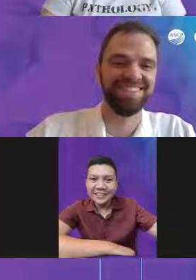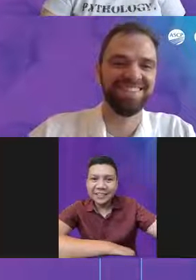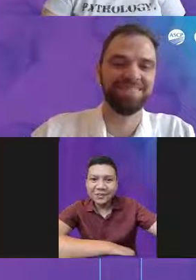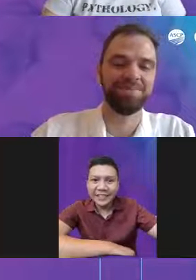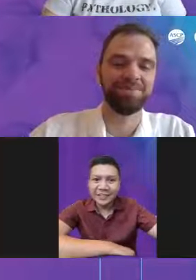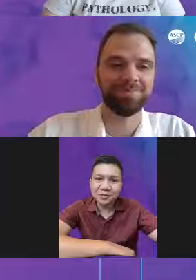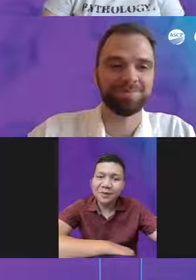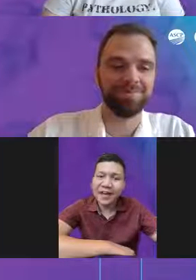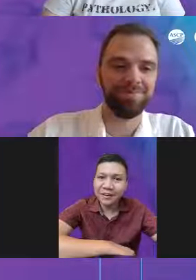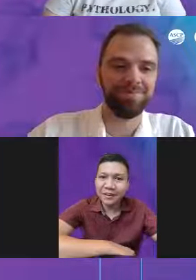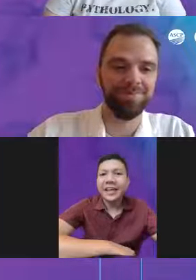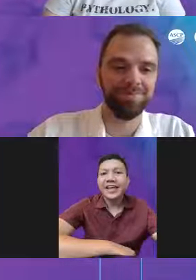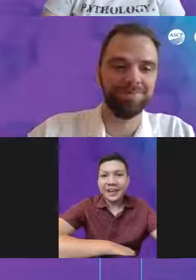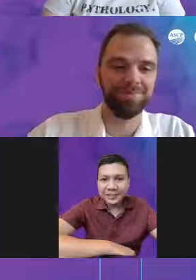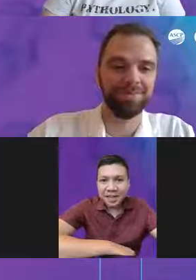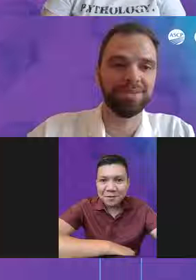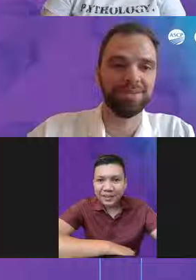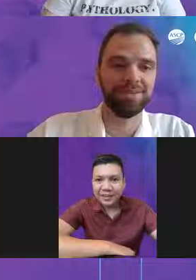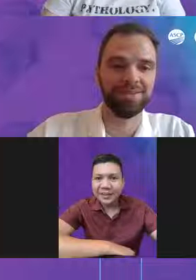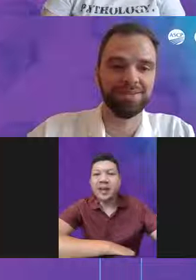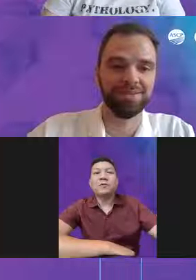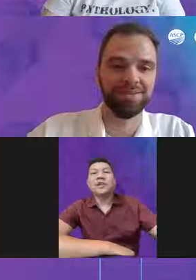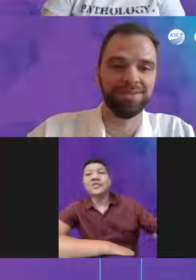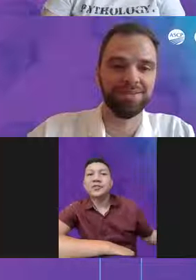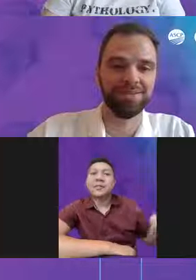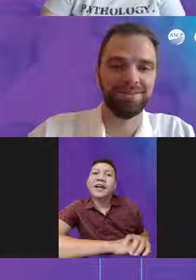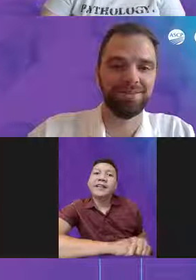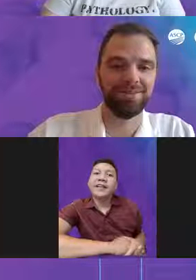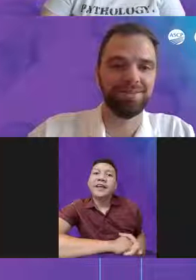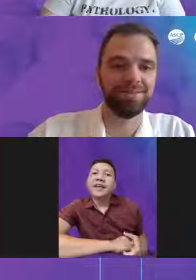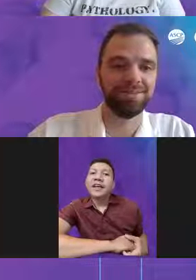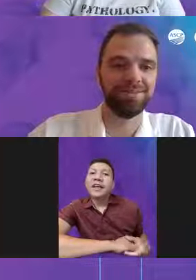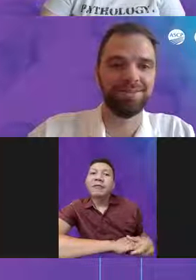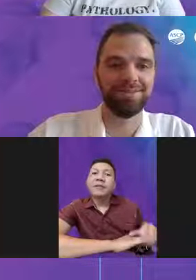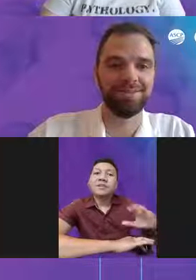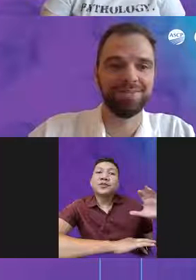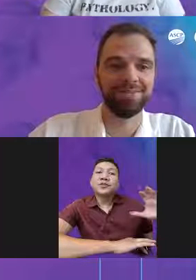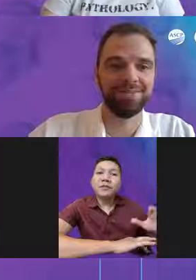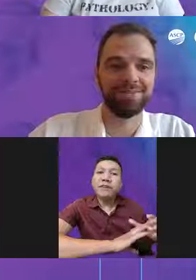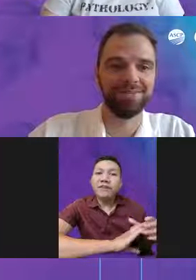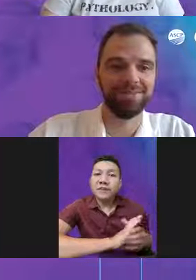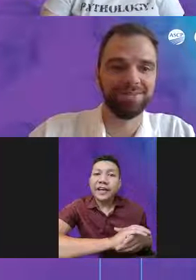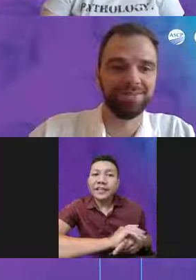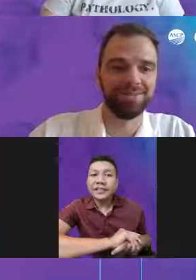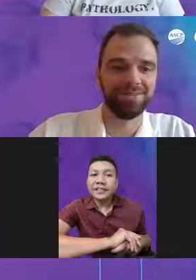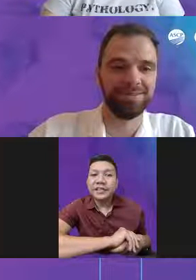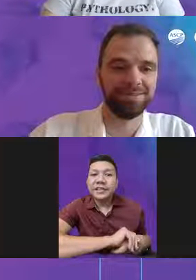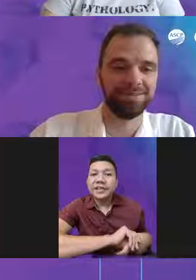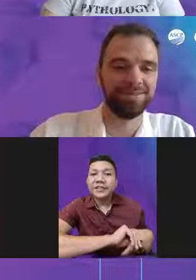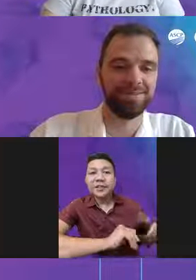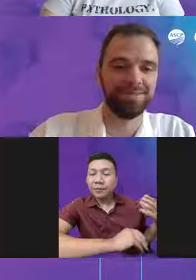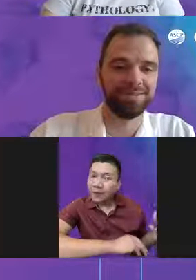it has a unique central pallor, and it's salmon pink with central pallor. And with the mature erythrocytes,